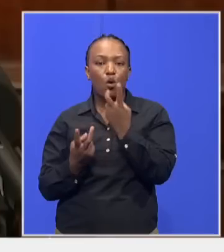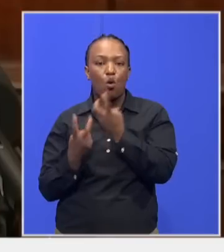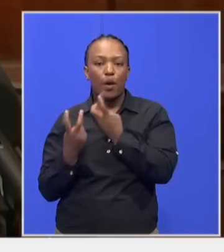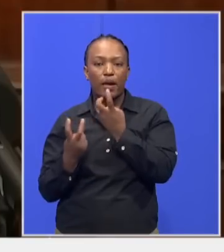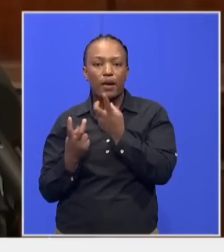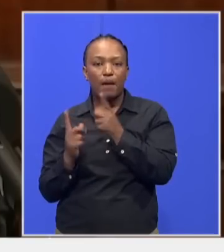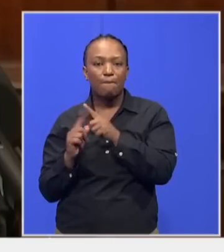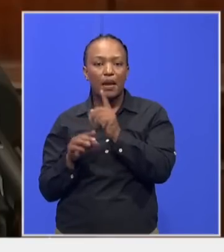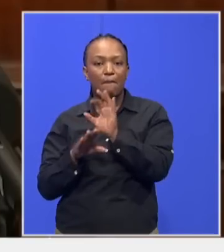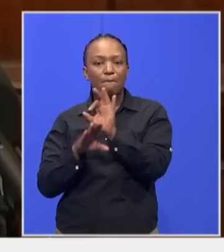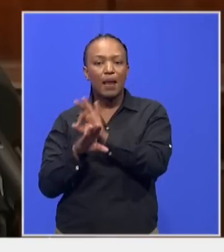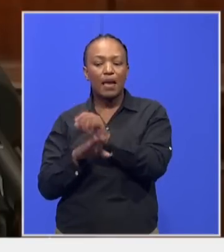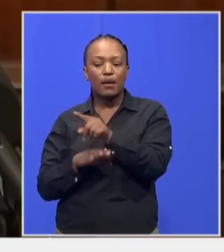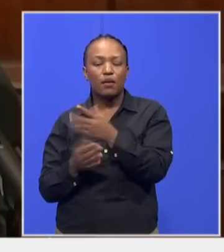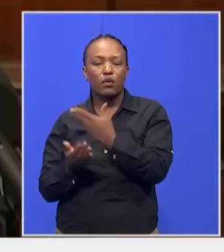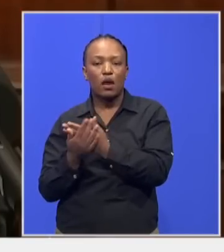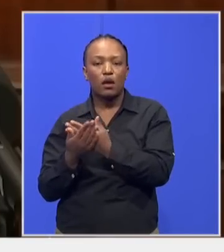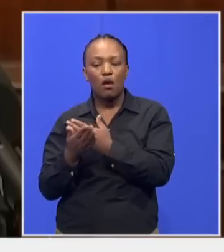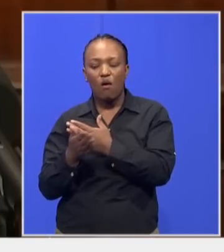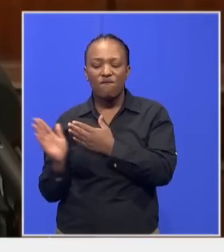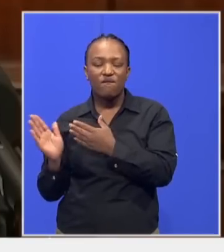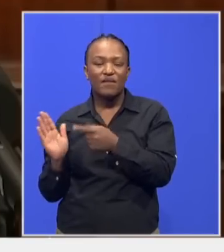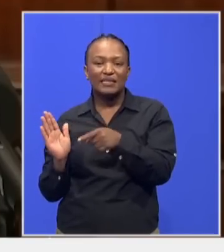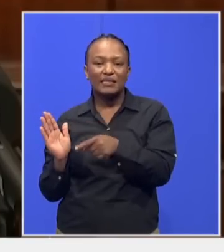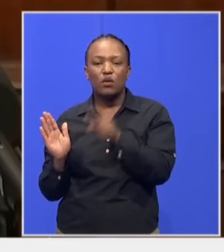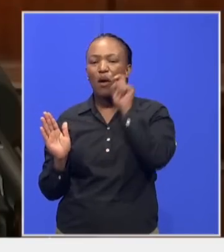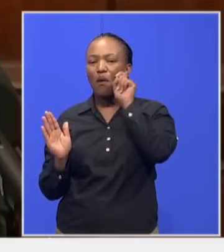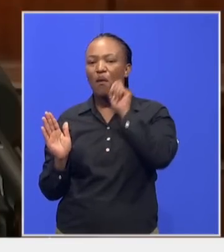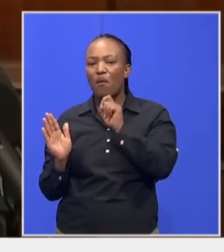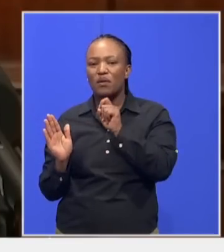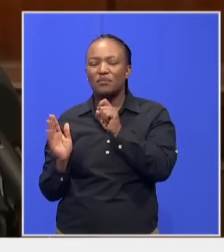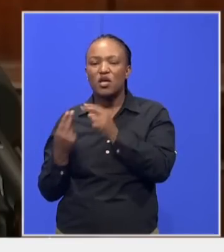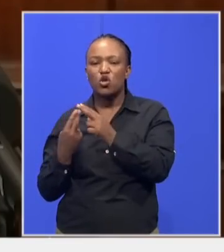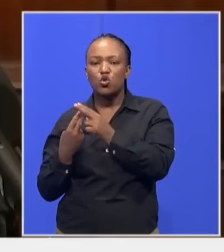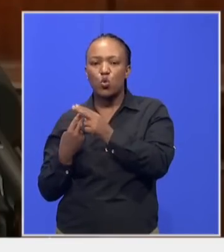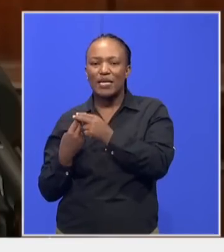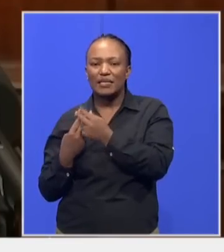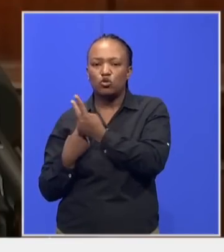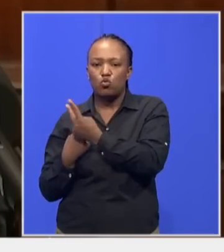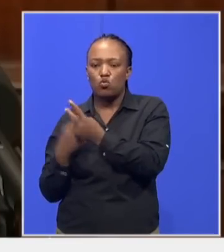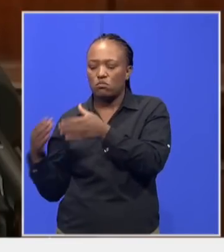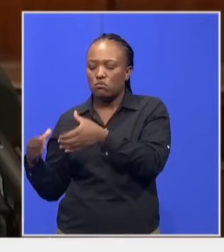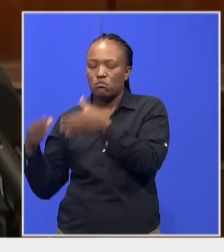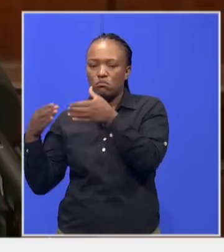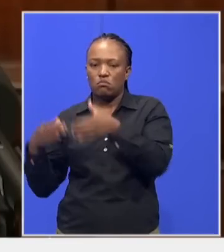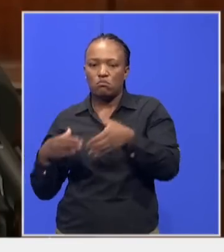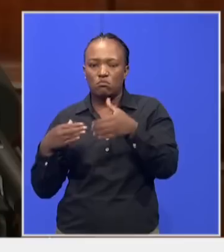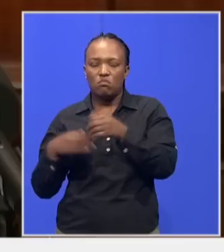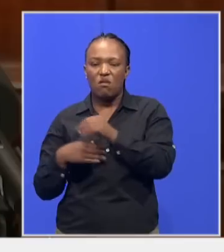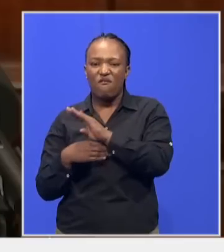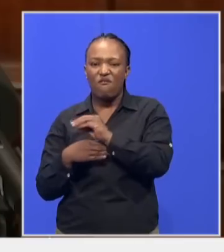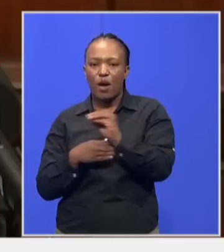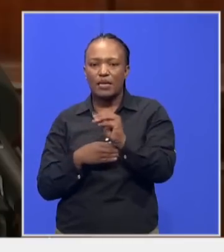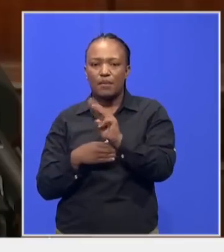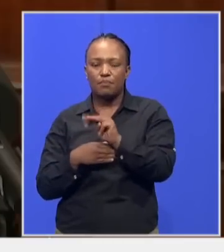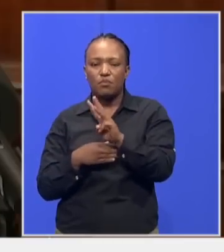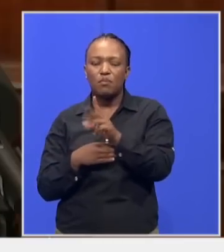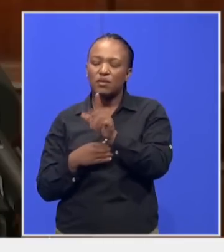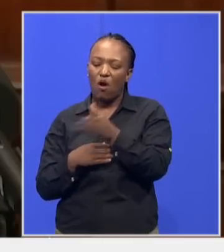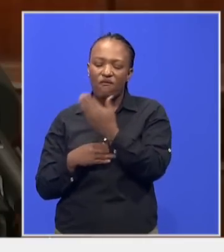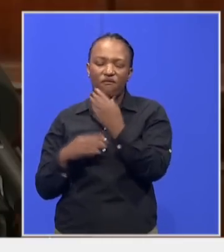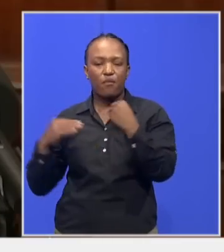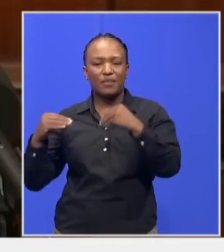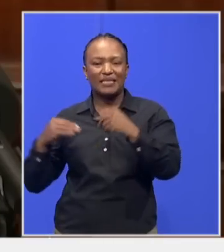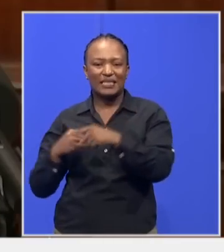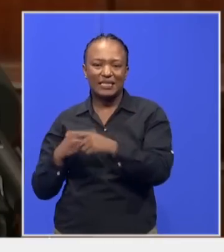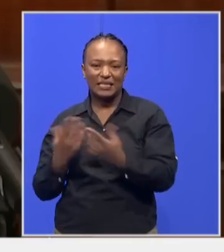plan to remove these 2 units, about 400 megawatts, in the next 3 years, out of commission. So I'm